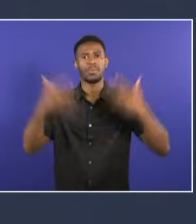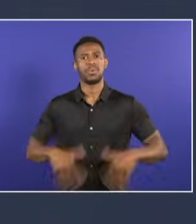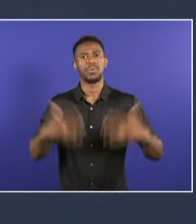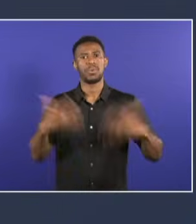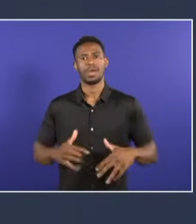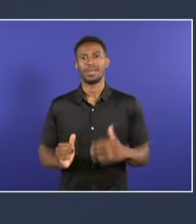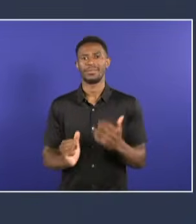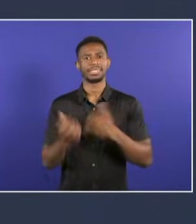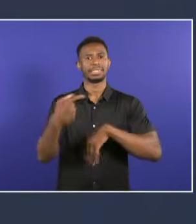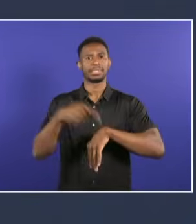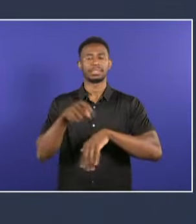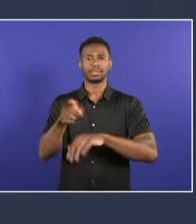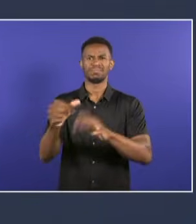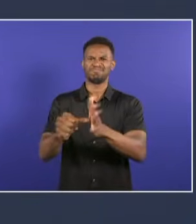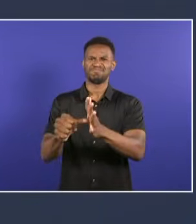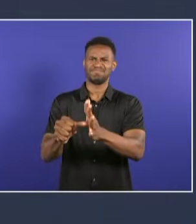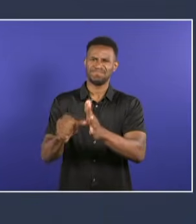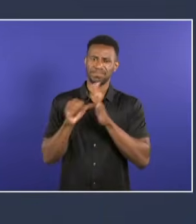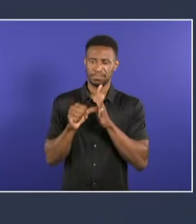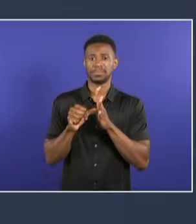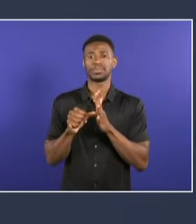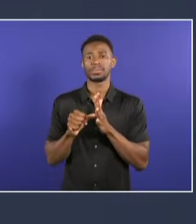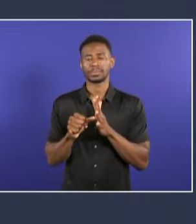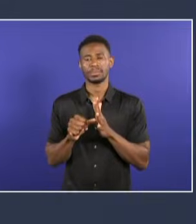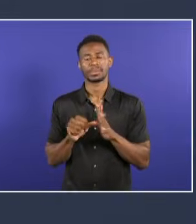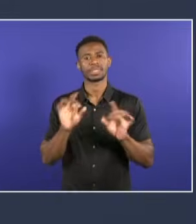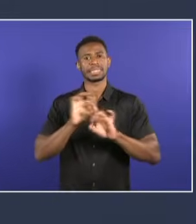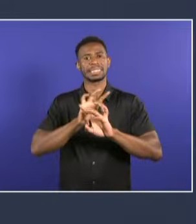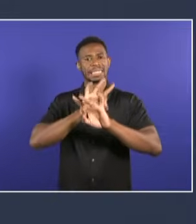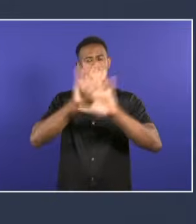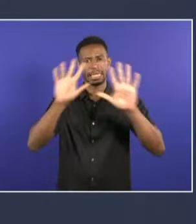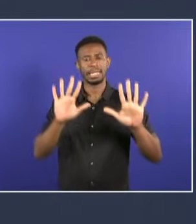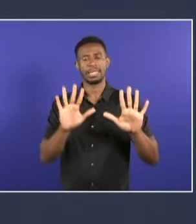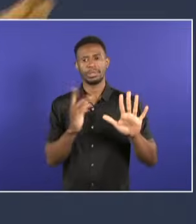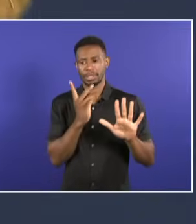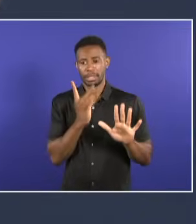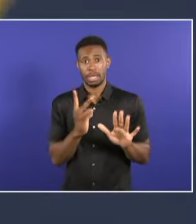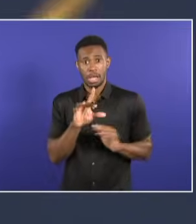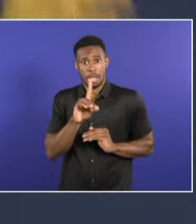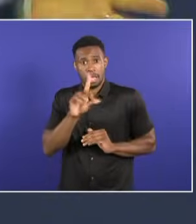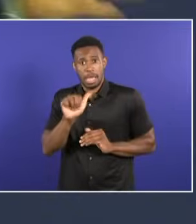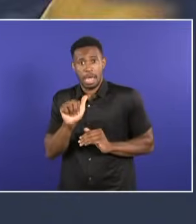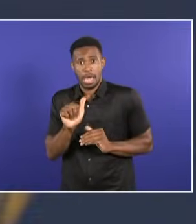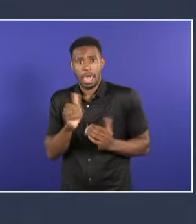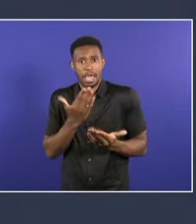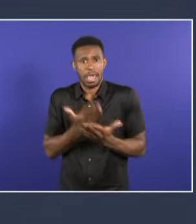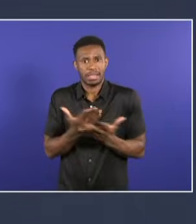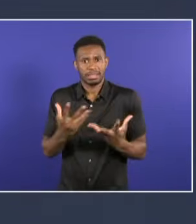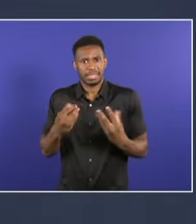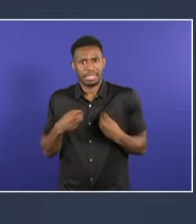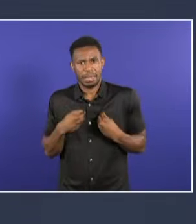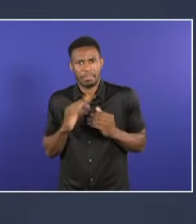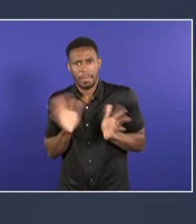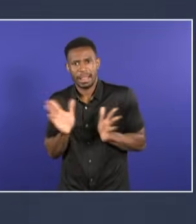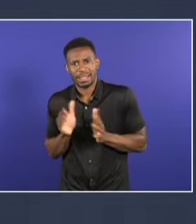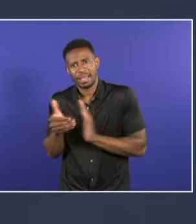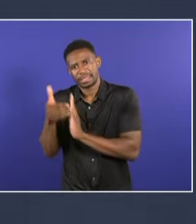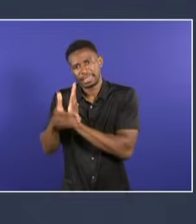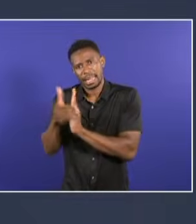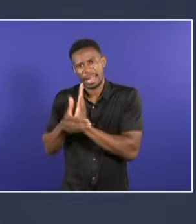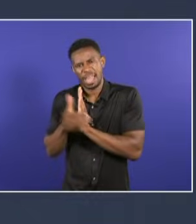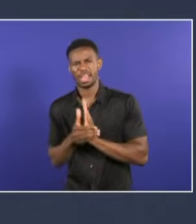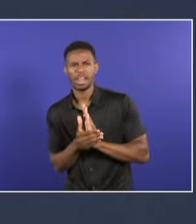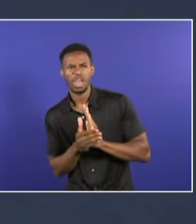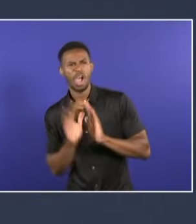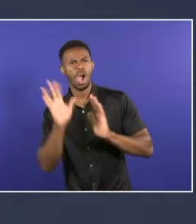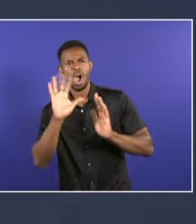us that the DA will never be content to shout from the sidelines while our country falls deeper into decline. John told